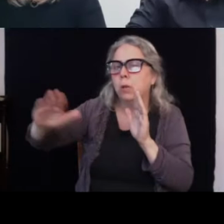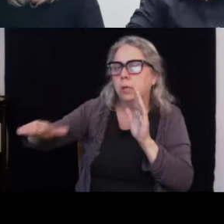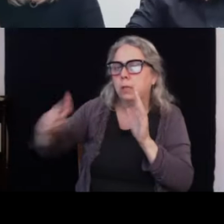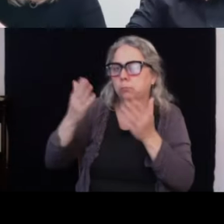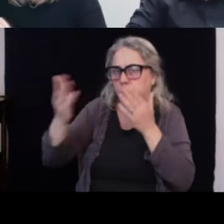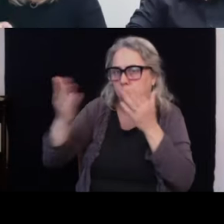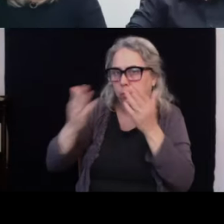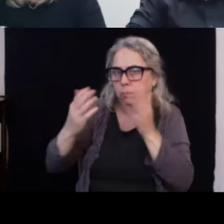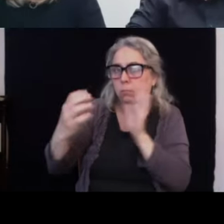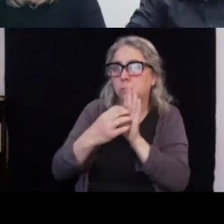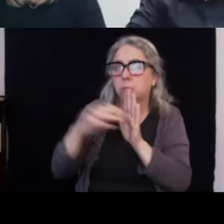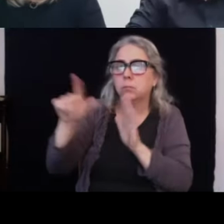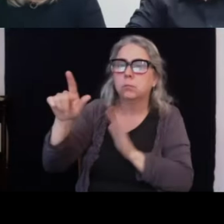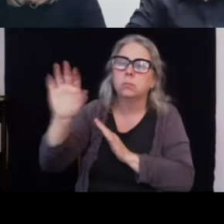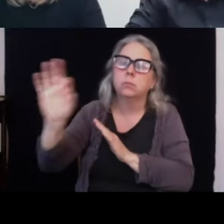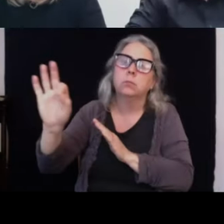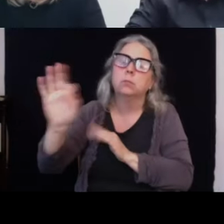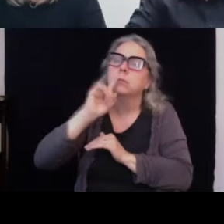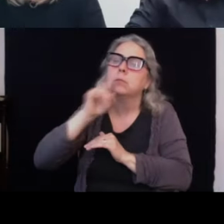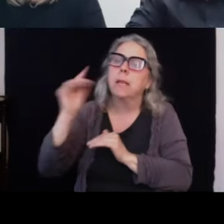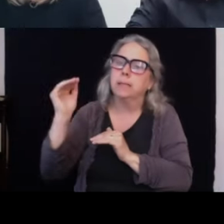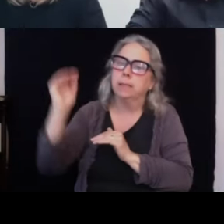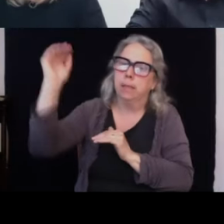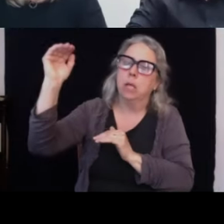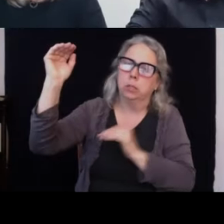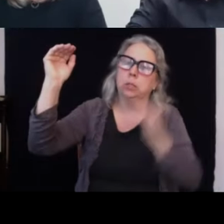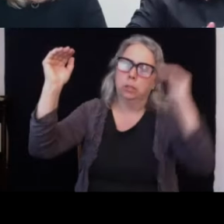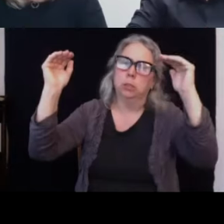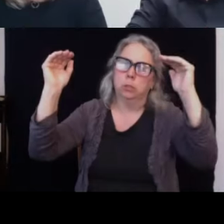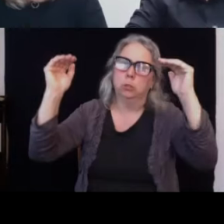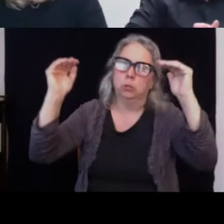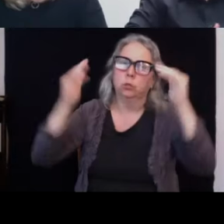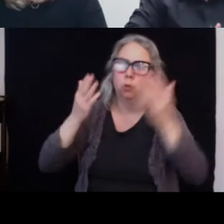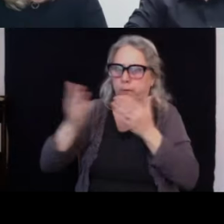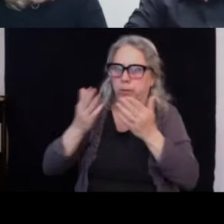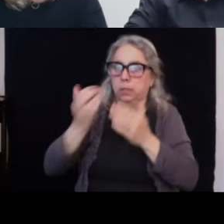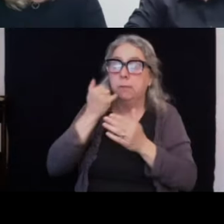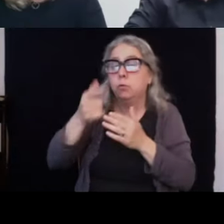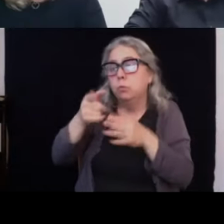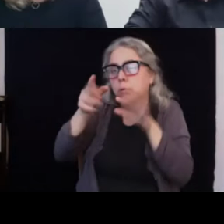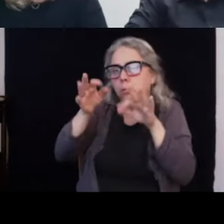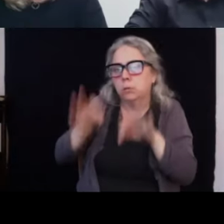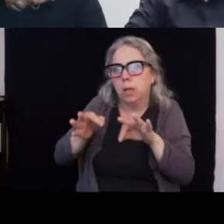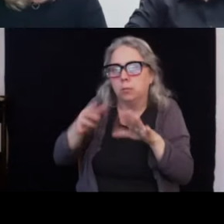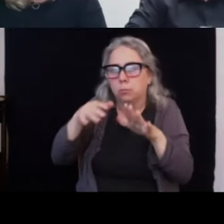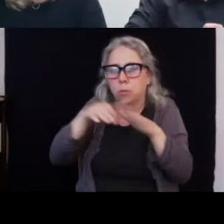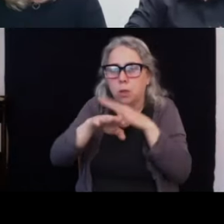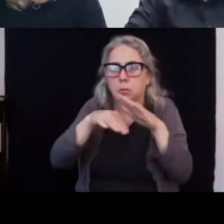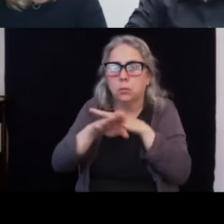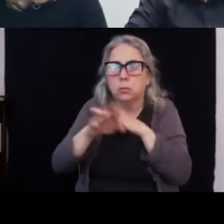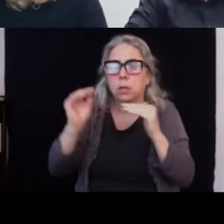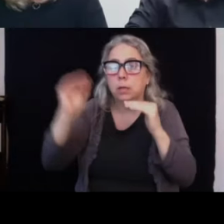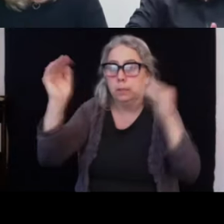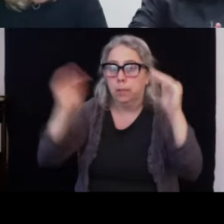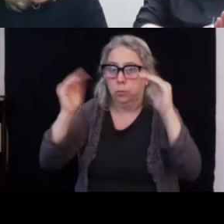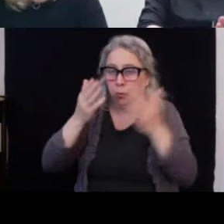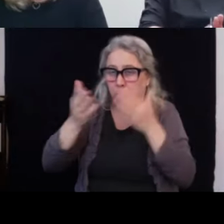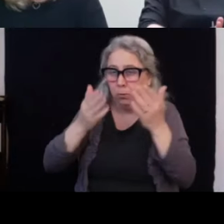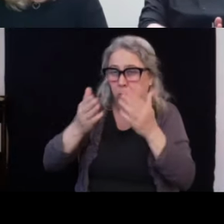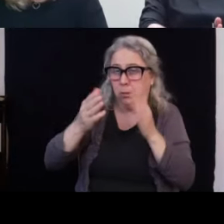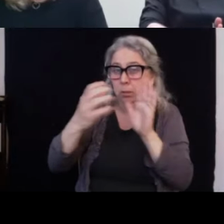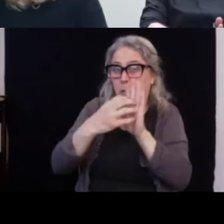Section 29 is an adult service. So if you choose to access the adult service, Section 29, you